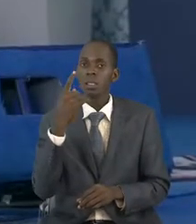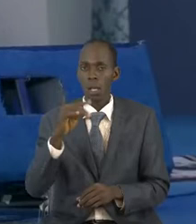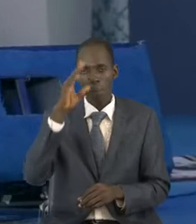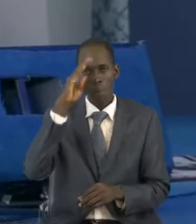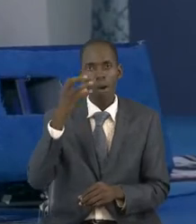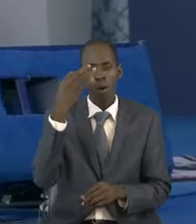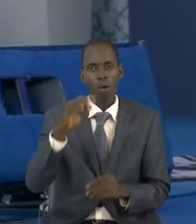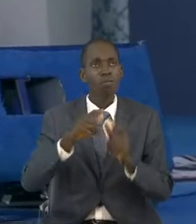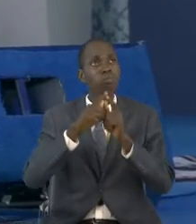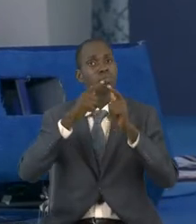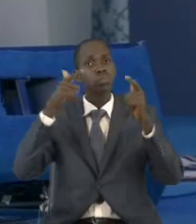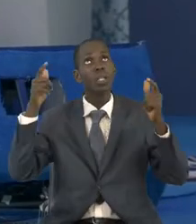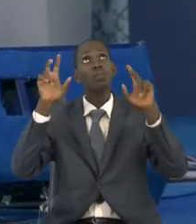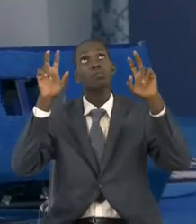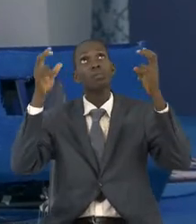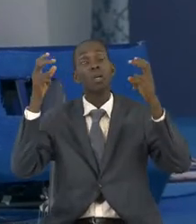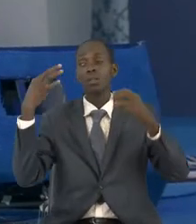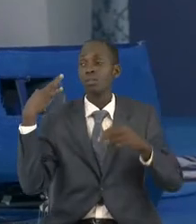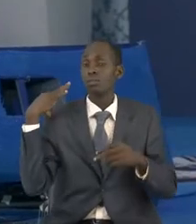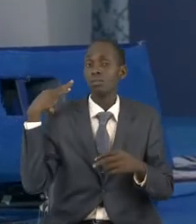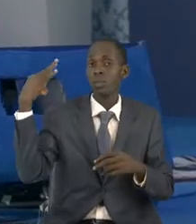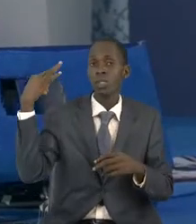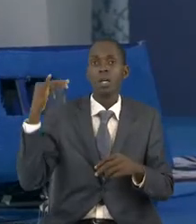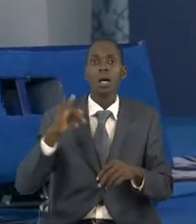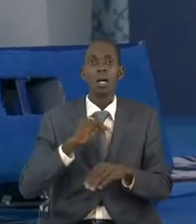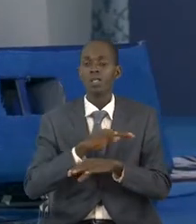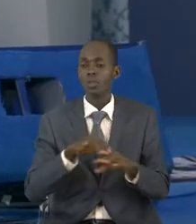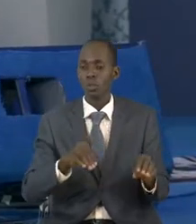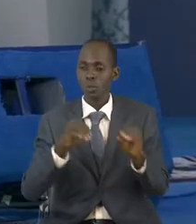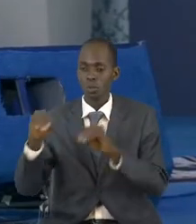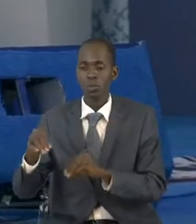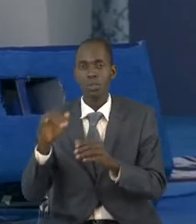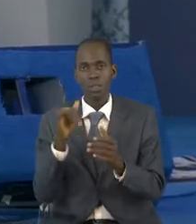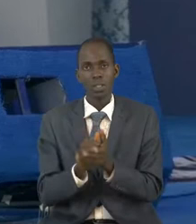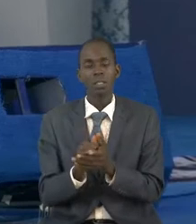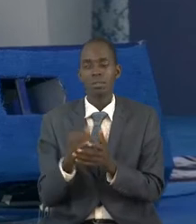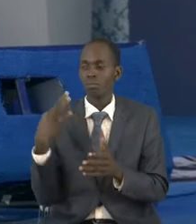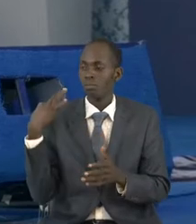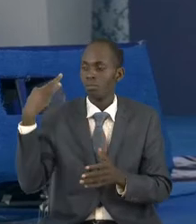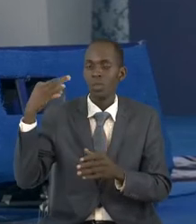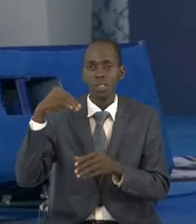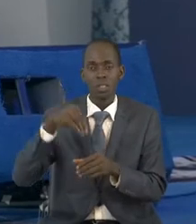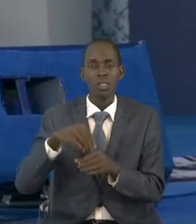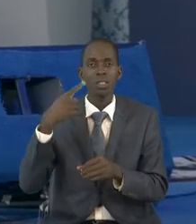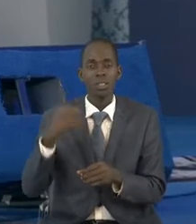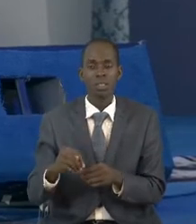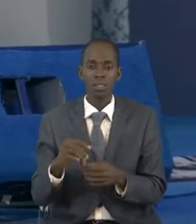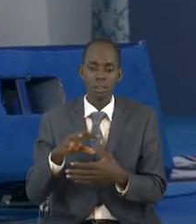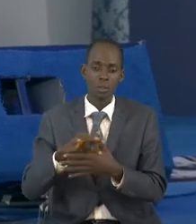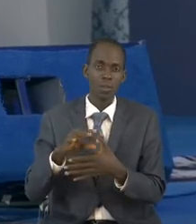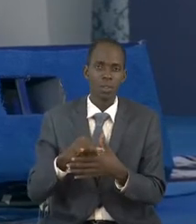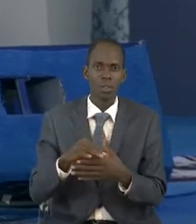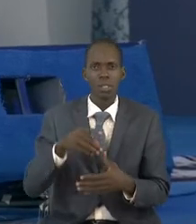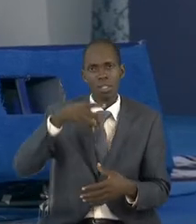title, I don't put that title on his meat. Daniel, why? Because